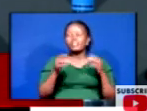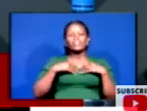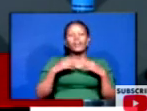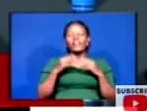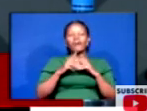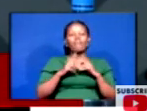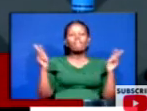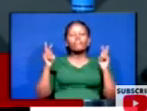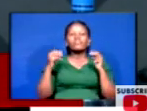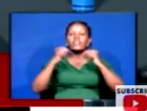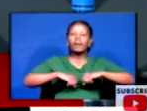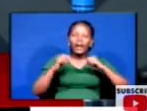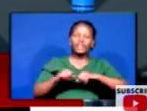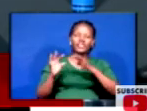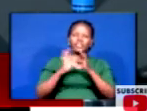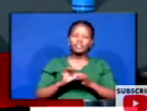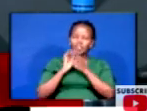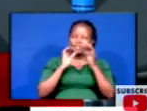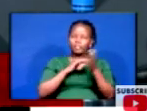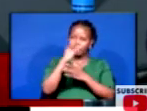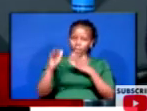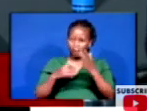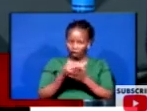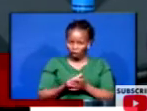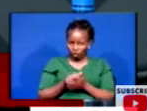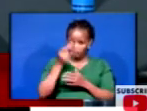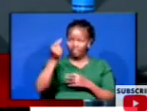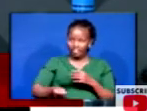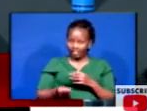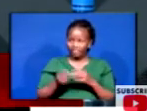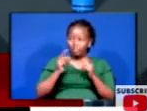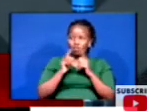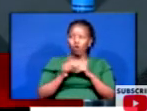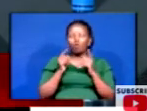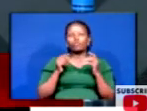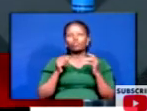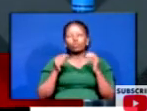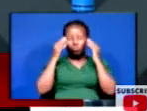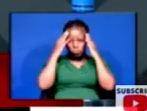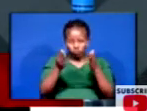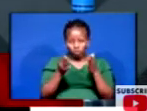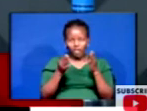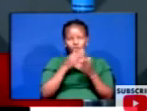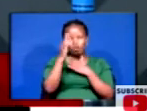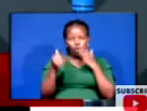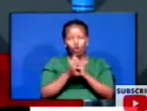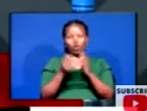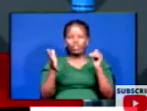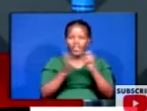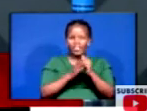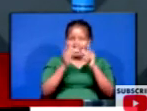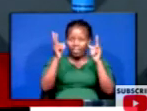they well laid it. And it's a decision that went through all the nine issues that the court had framed and